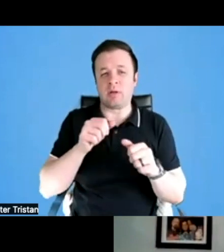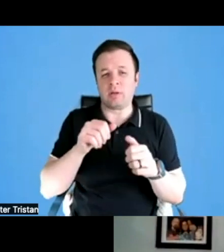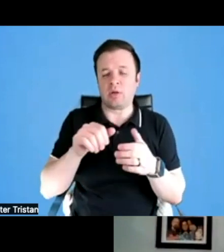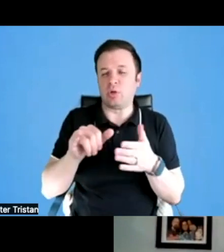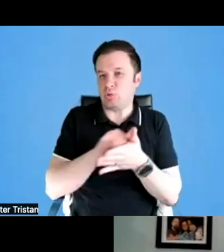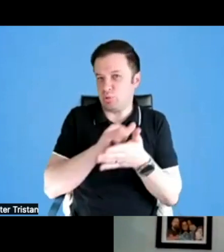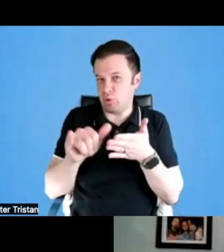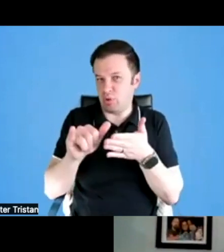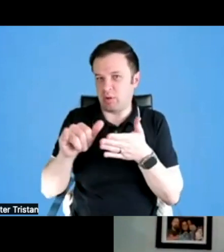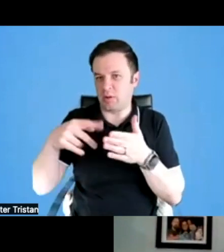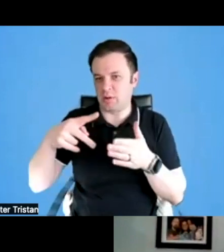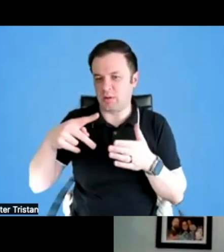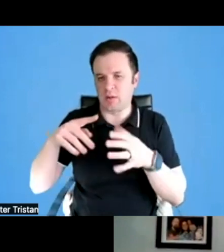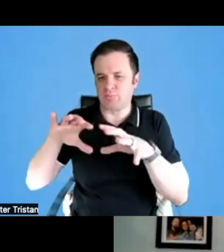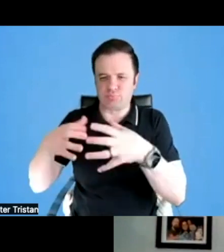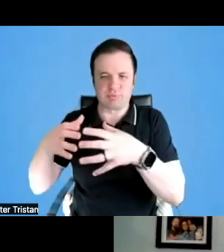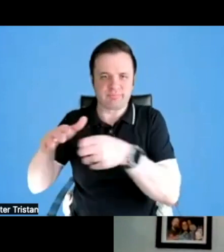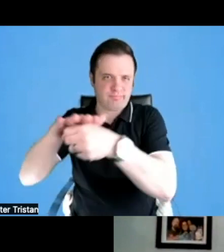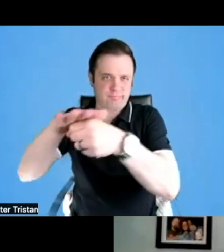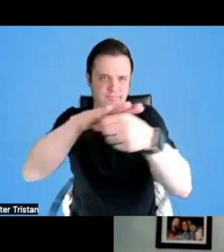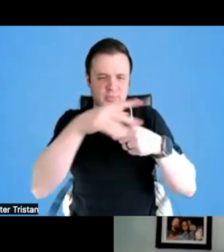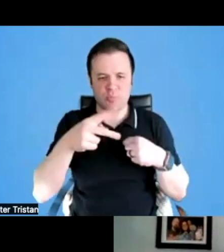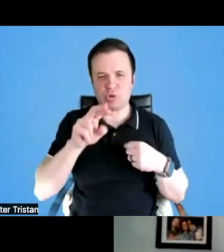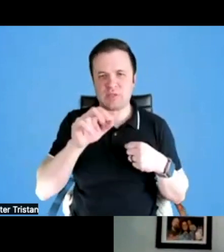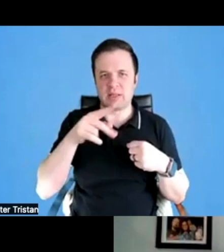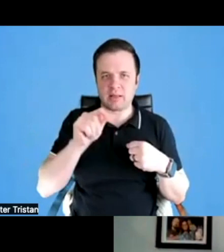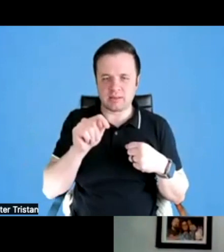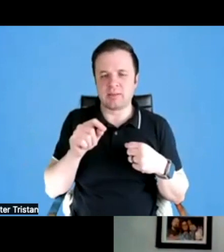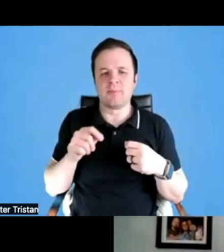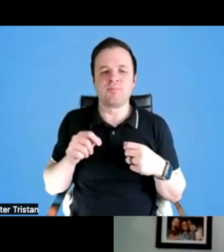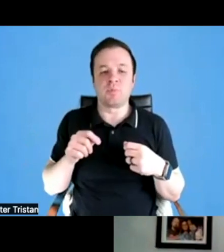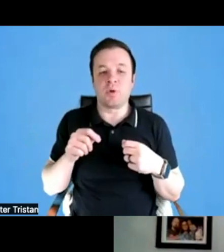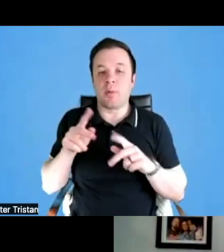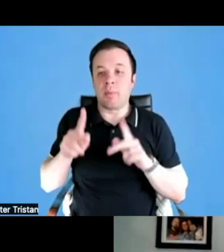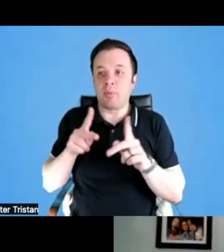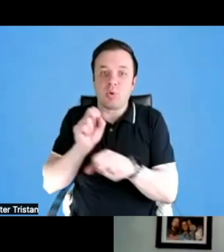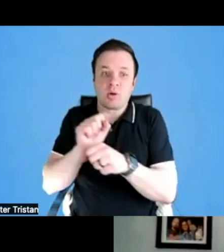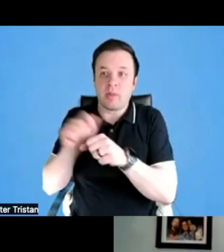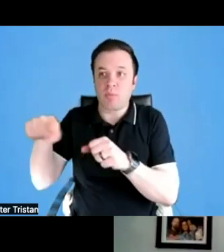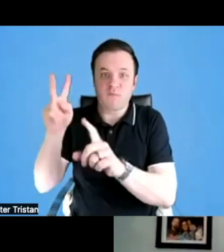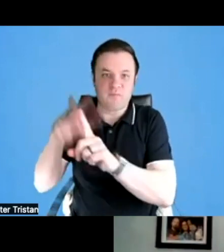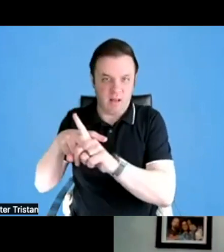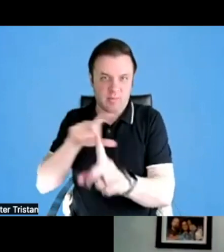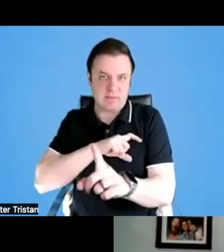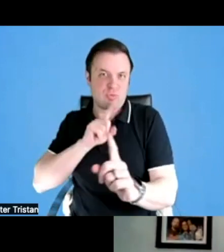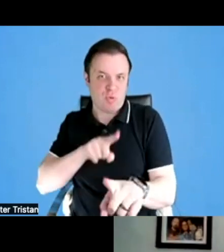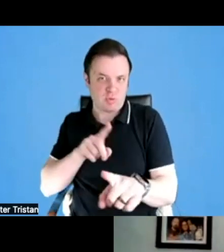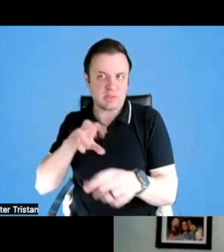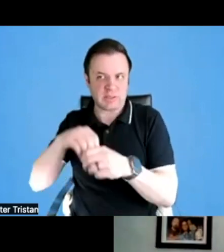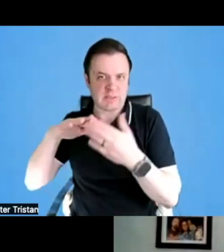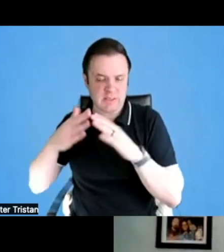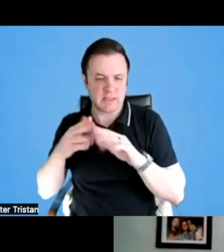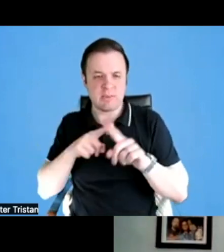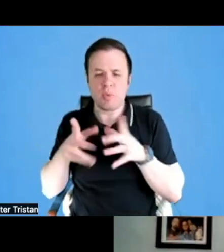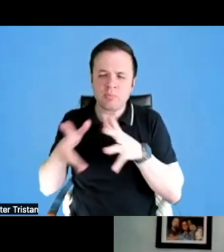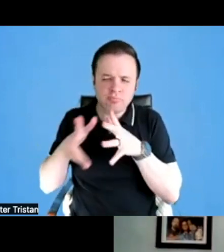example, working to support folks who have filed police reports in the city. And so we spend time talking to advocates